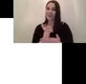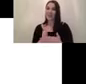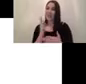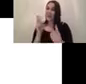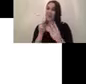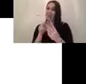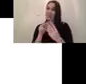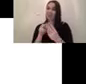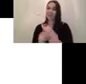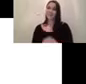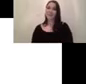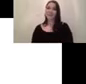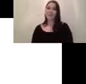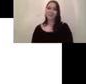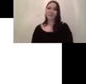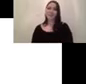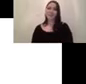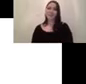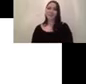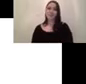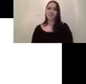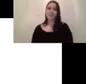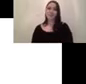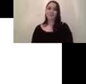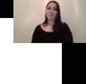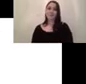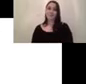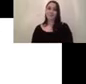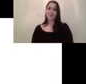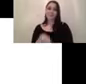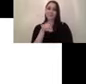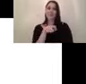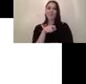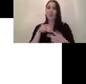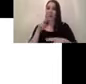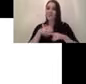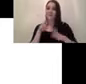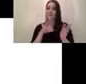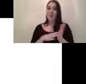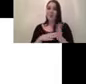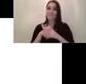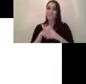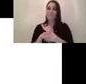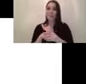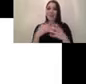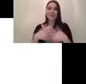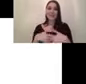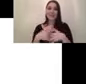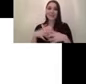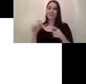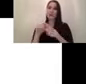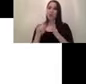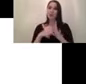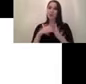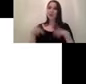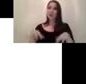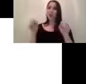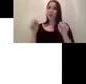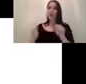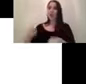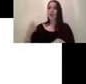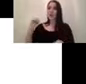So the IFM mate system, this project we started last year. There are many